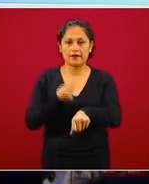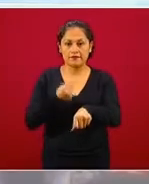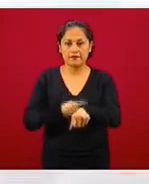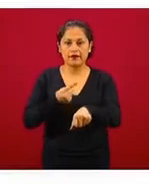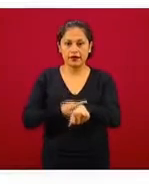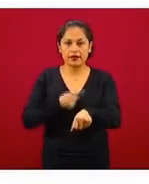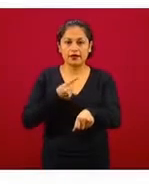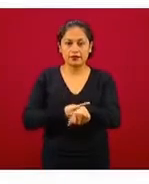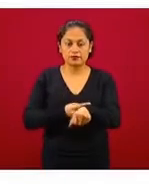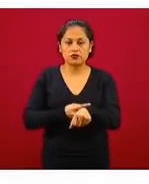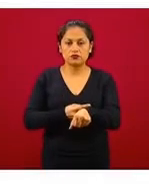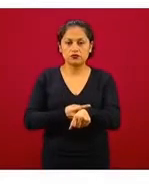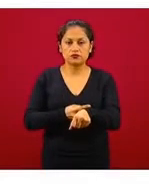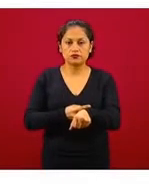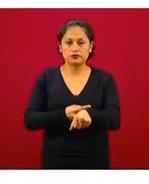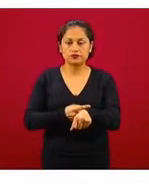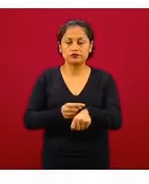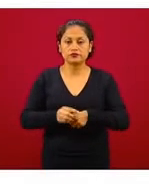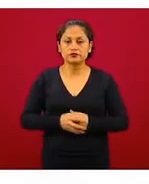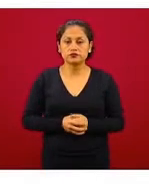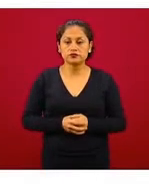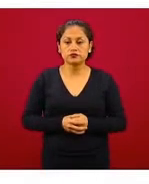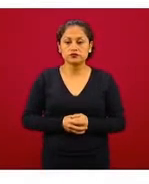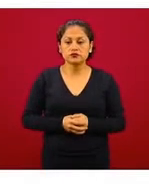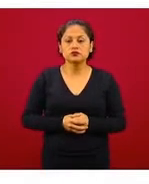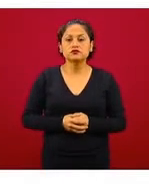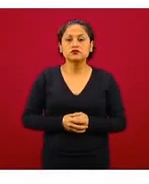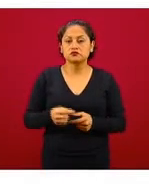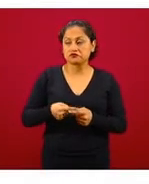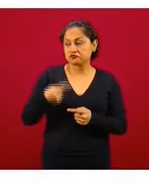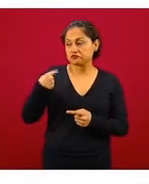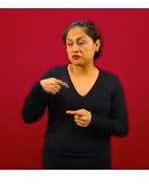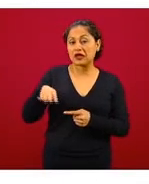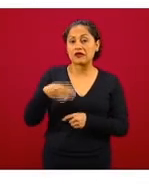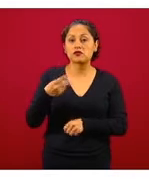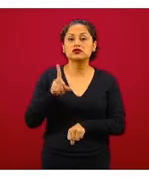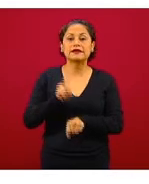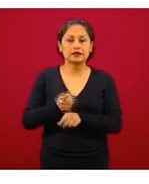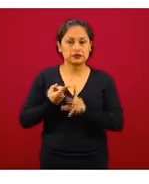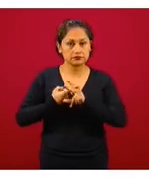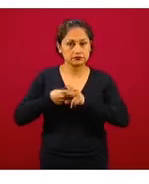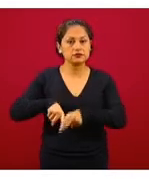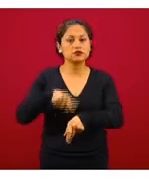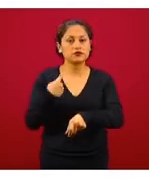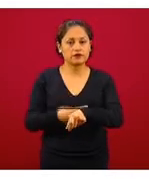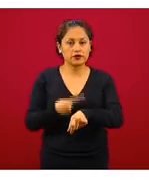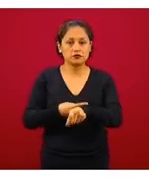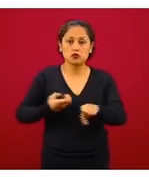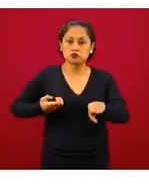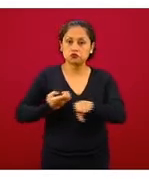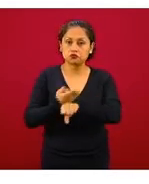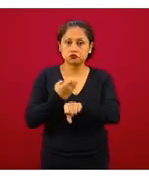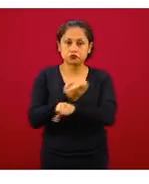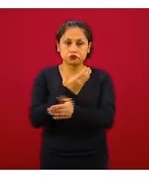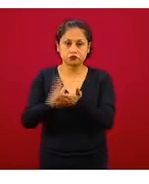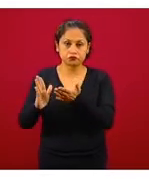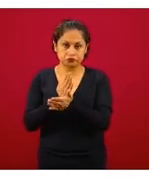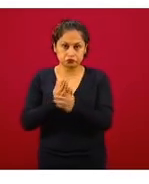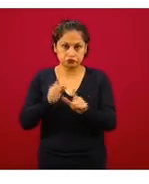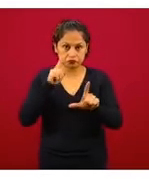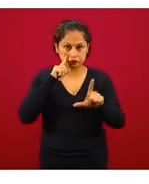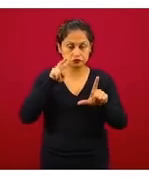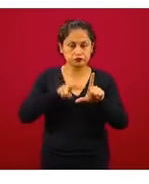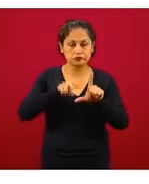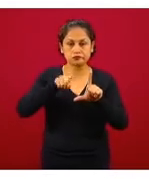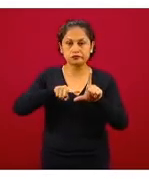negative for 2.147 son casos SARS-CoV-2. ocurridos en los In últimos Mexico 14 días. City La and distribución por entidad federativa es semejante Baja a la de